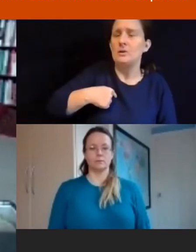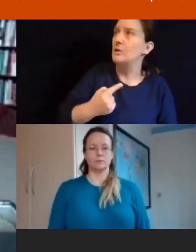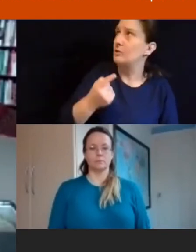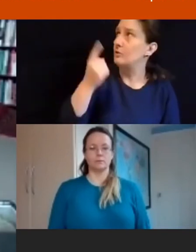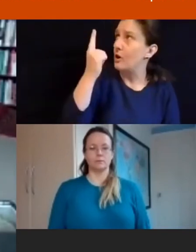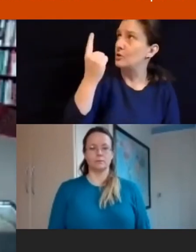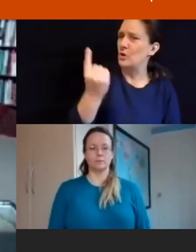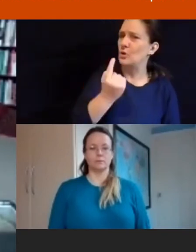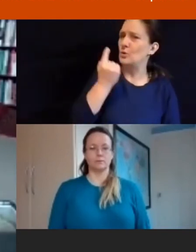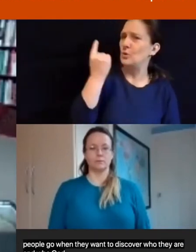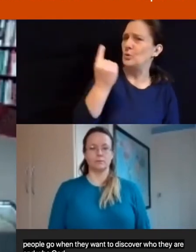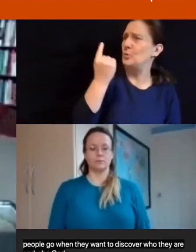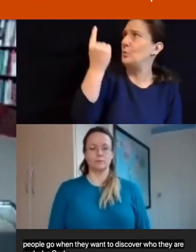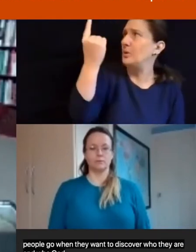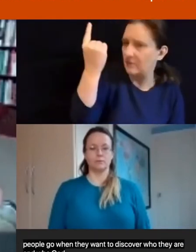is.